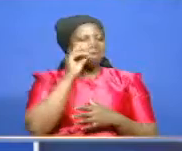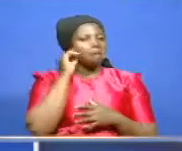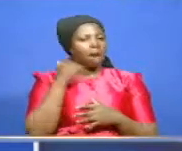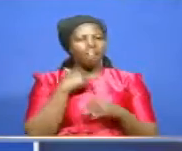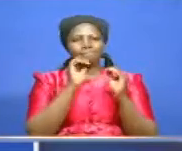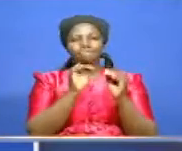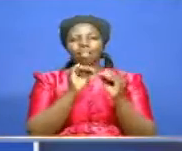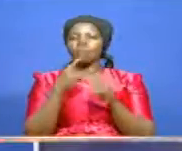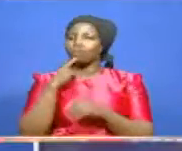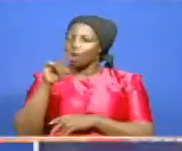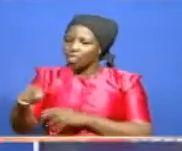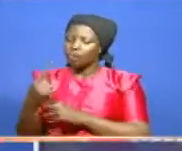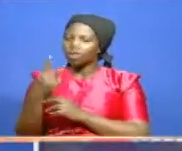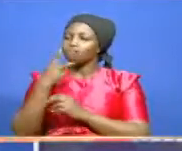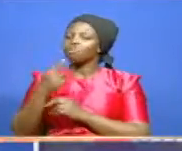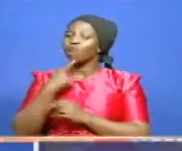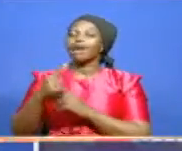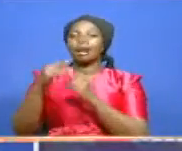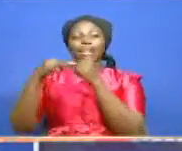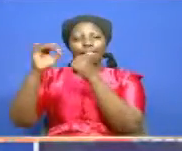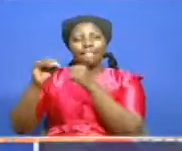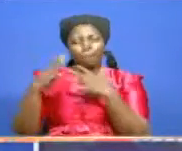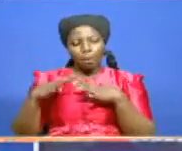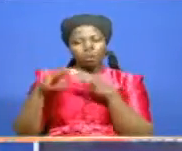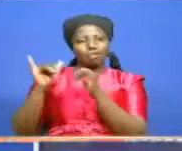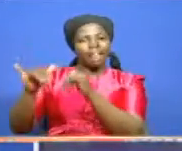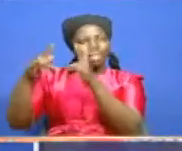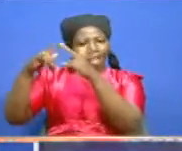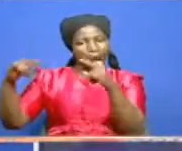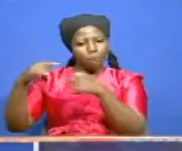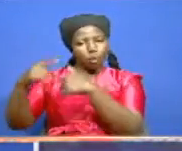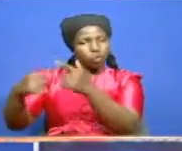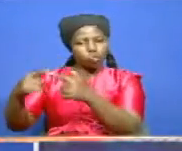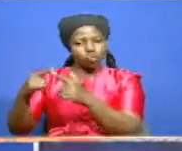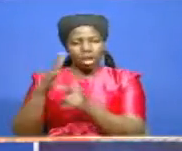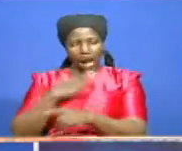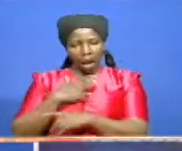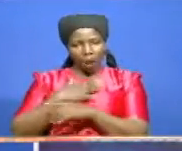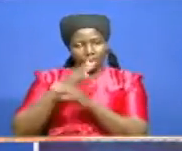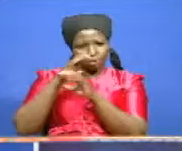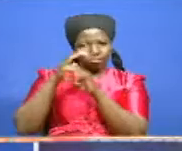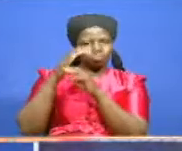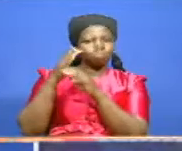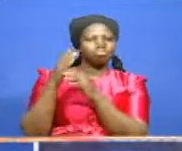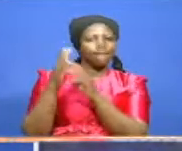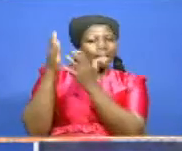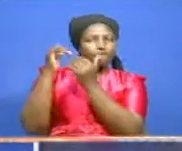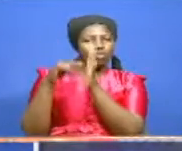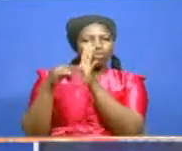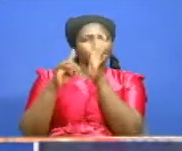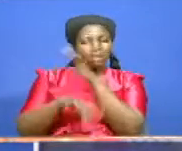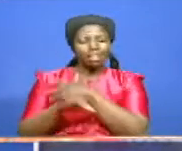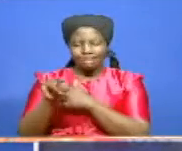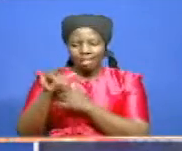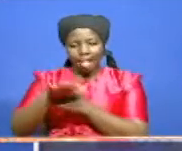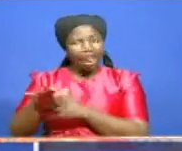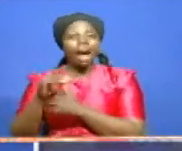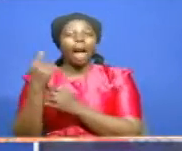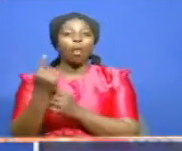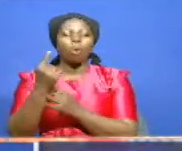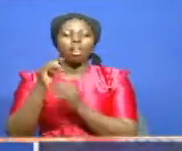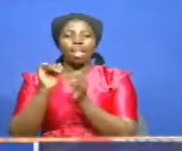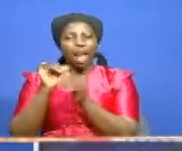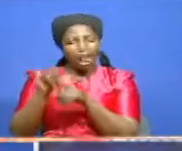1,180 are still in camps. Our projections indicate that in this area alone, at least 15,000 families and